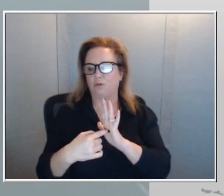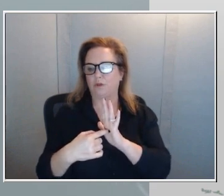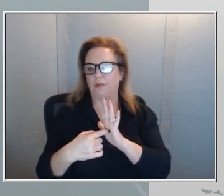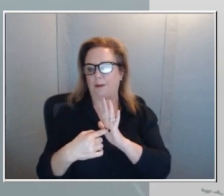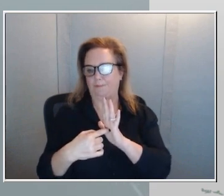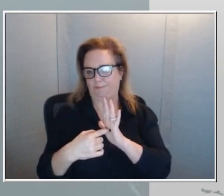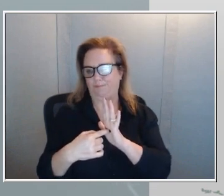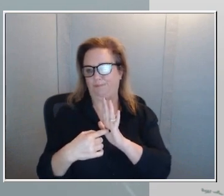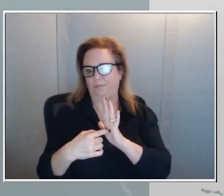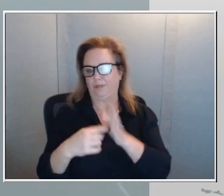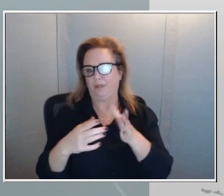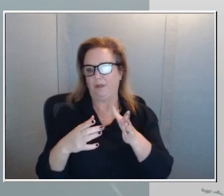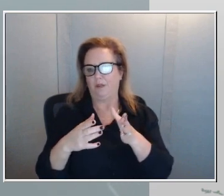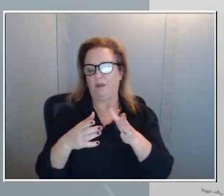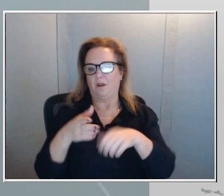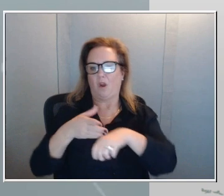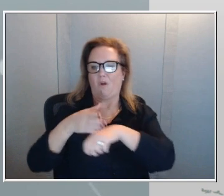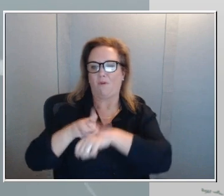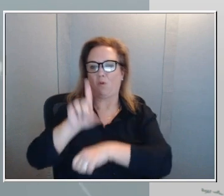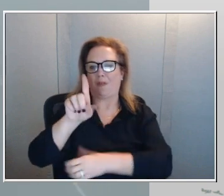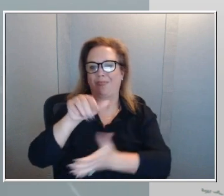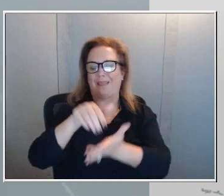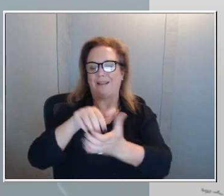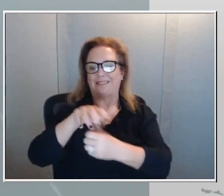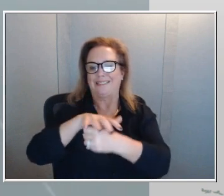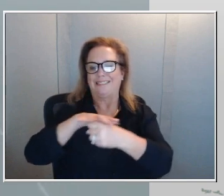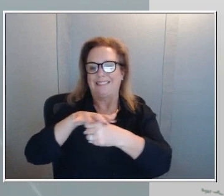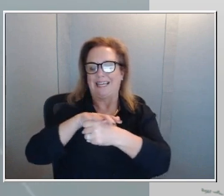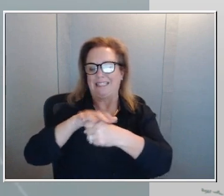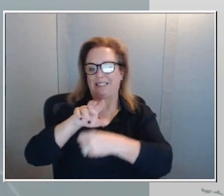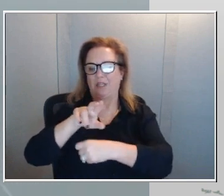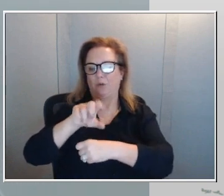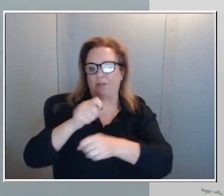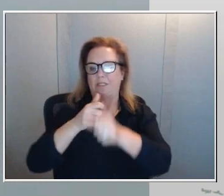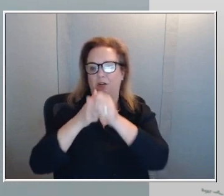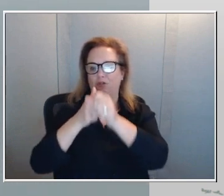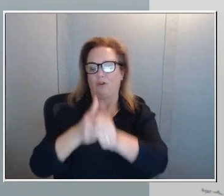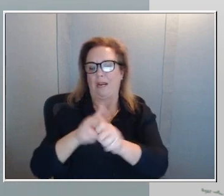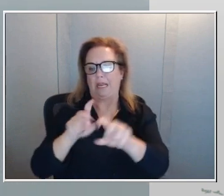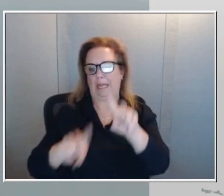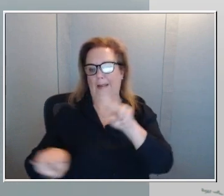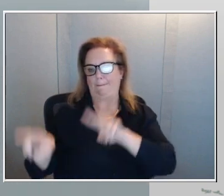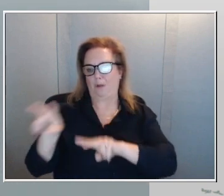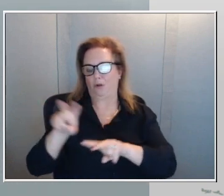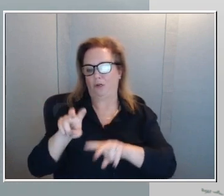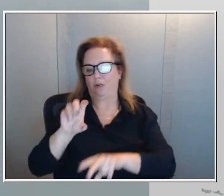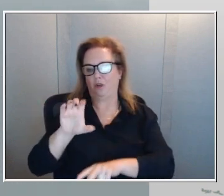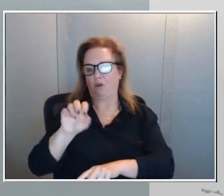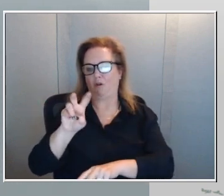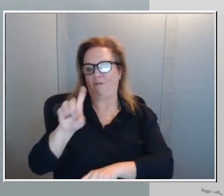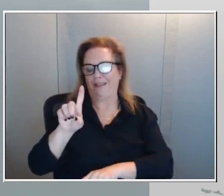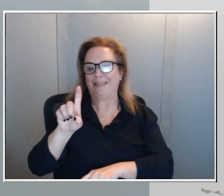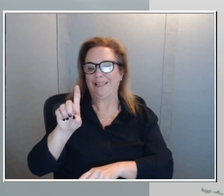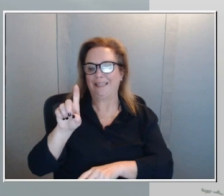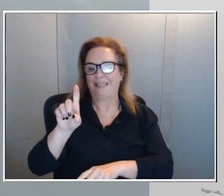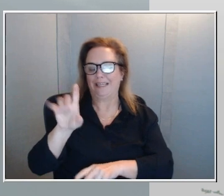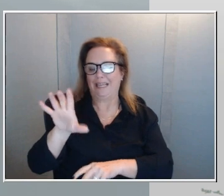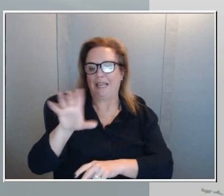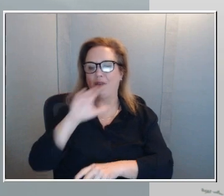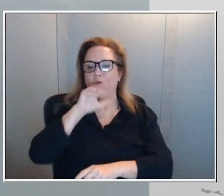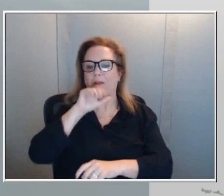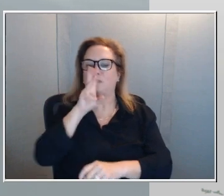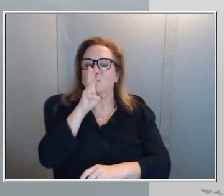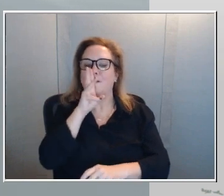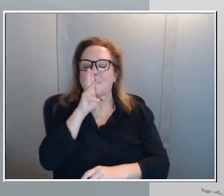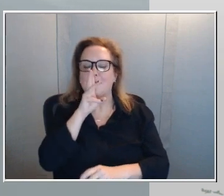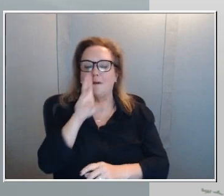know, over 1,000 sites in the United States that are tracking and monitoring SARS-CoV-2 in the wastewater. That